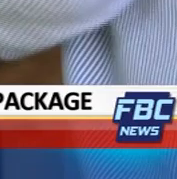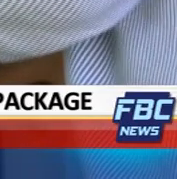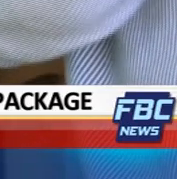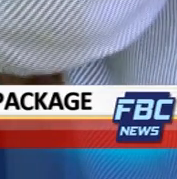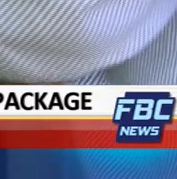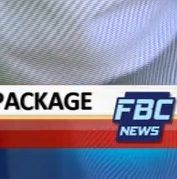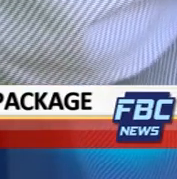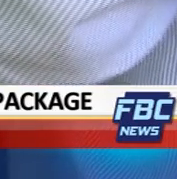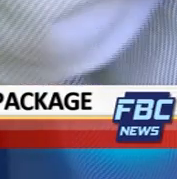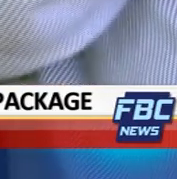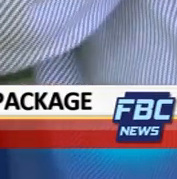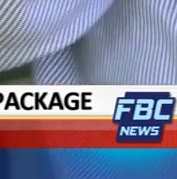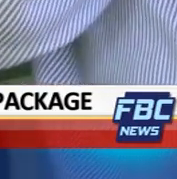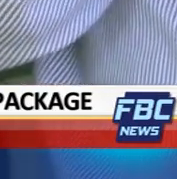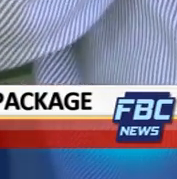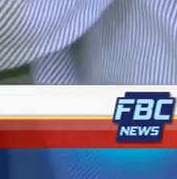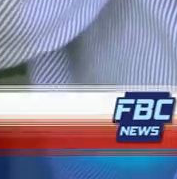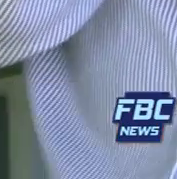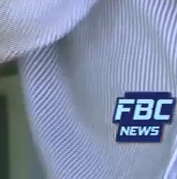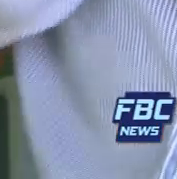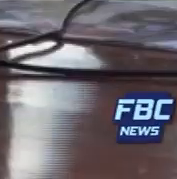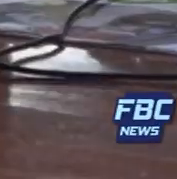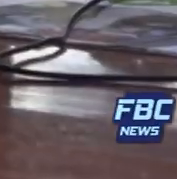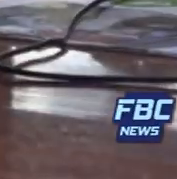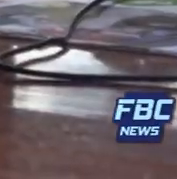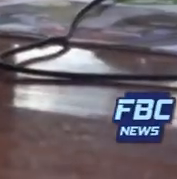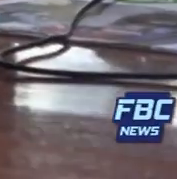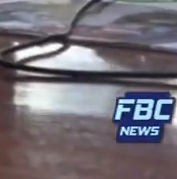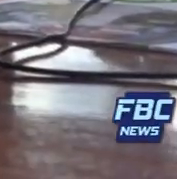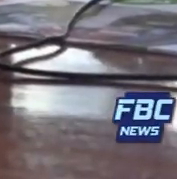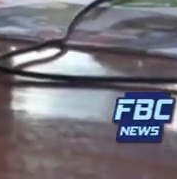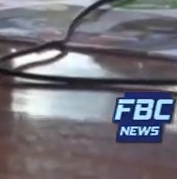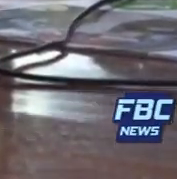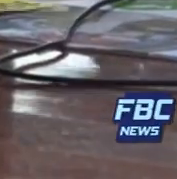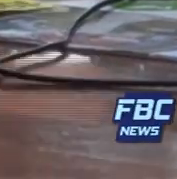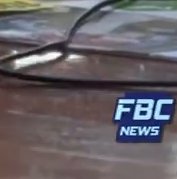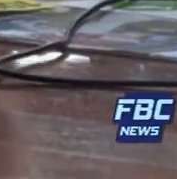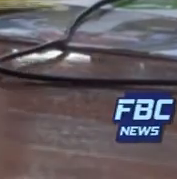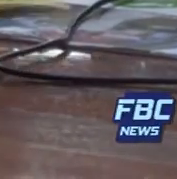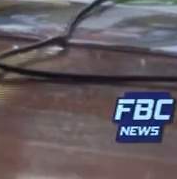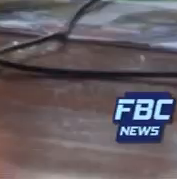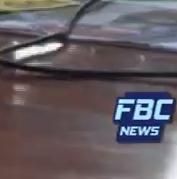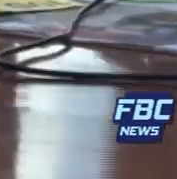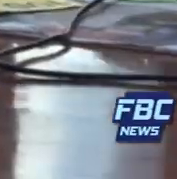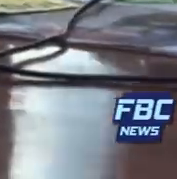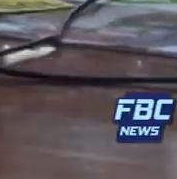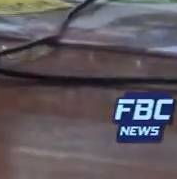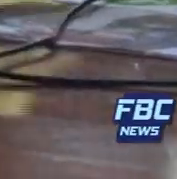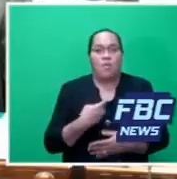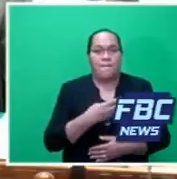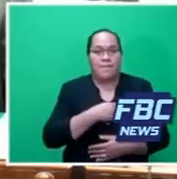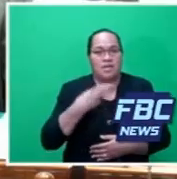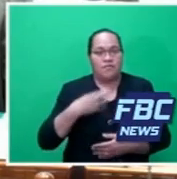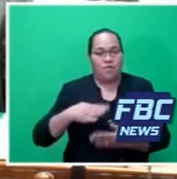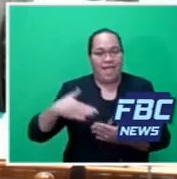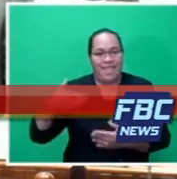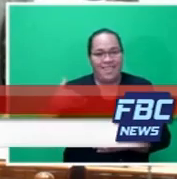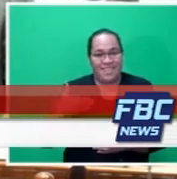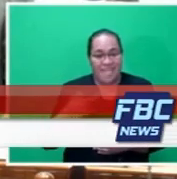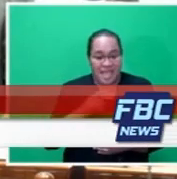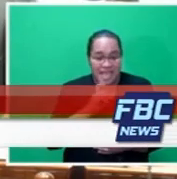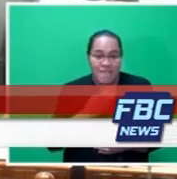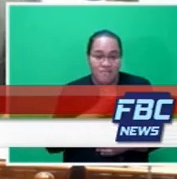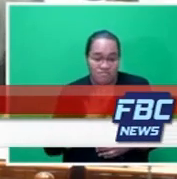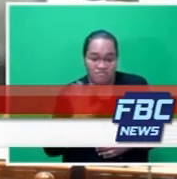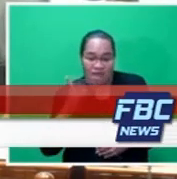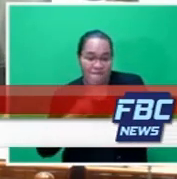for wages and salaries paid to employees in self-quarantine with approval of the Ministry of Health. If the family care leave